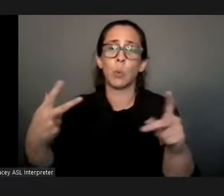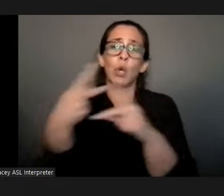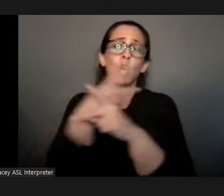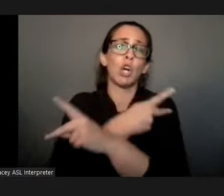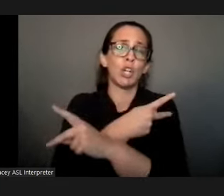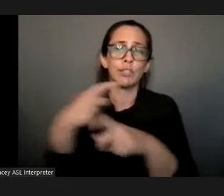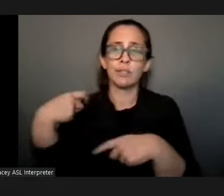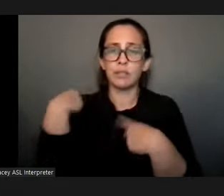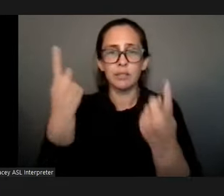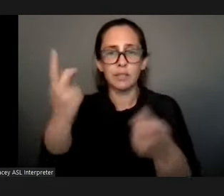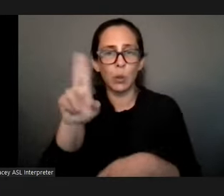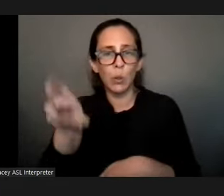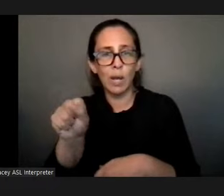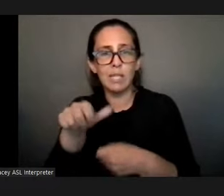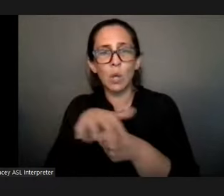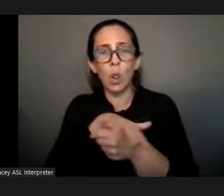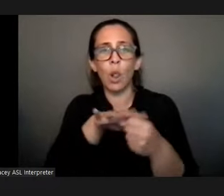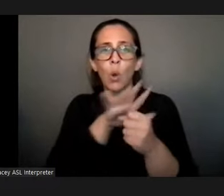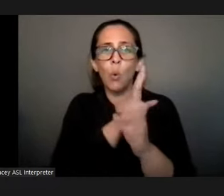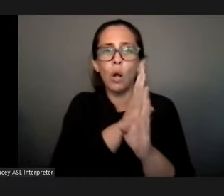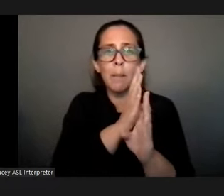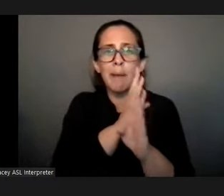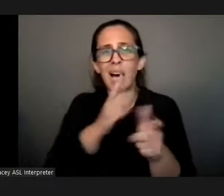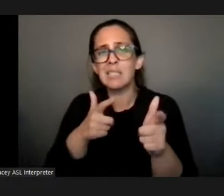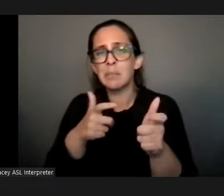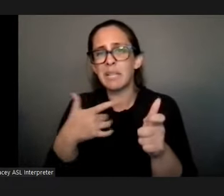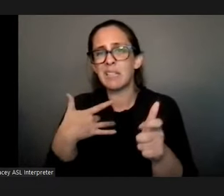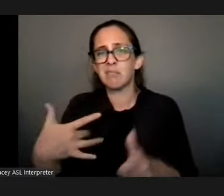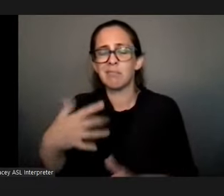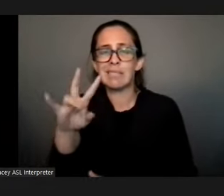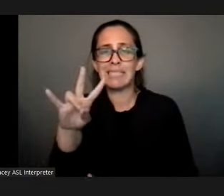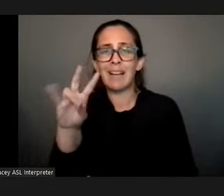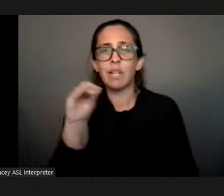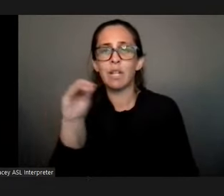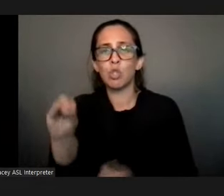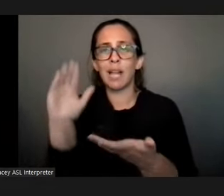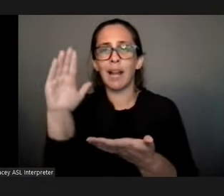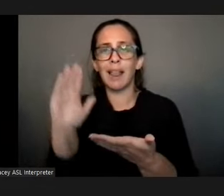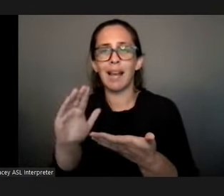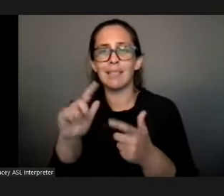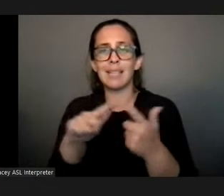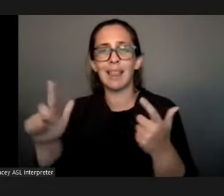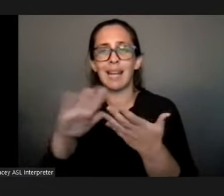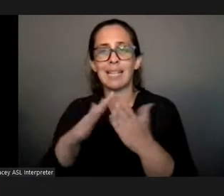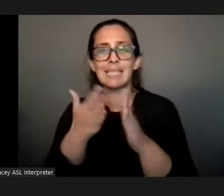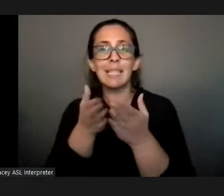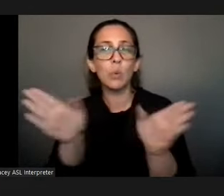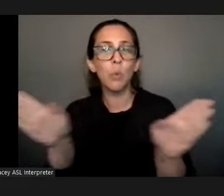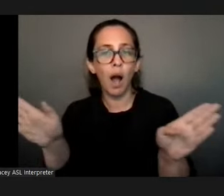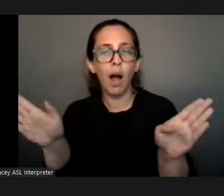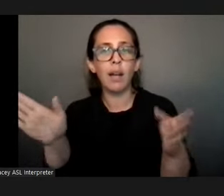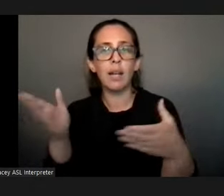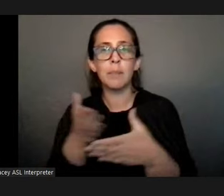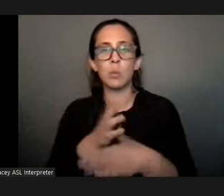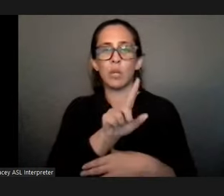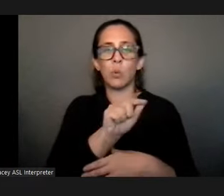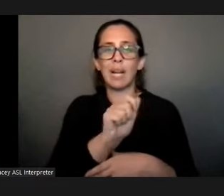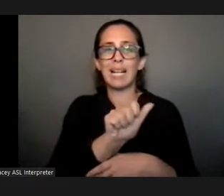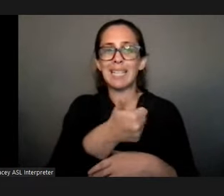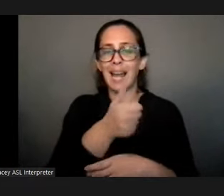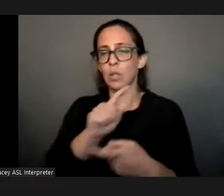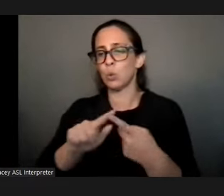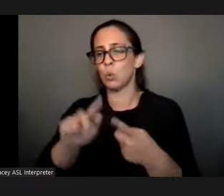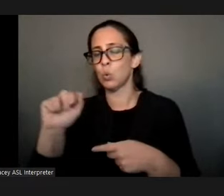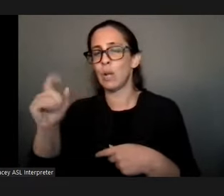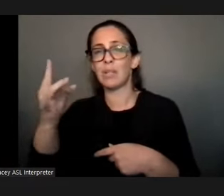States. Local bus speeds in Manhattan are on average 7% slower than citywide speeds. Between 2010 and 2018,